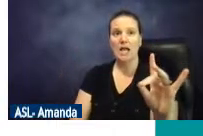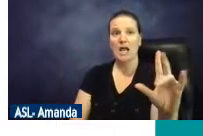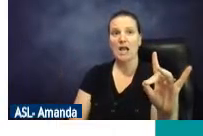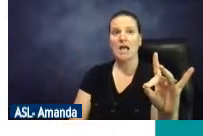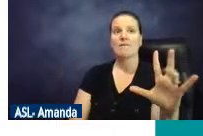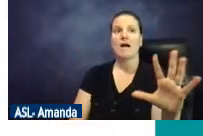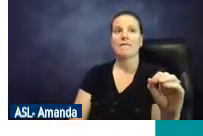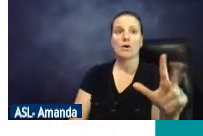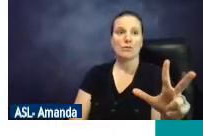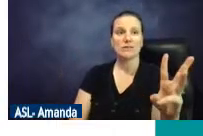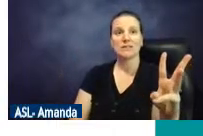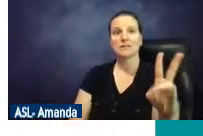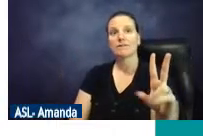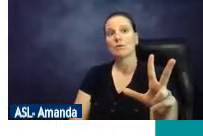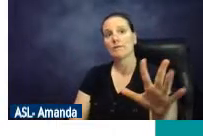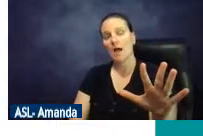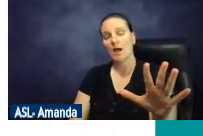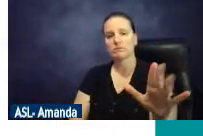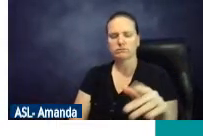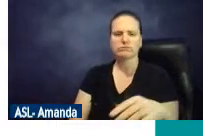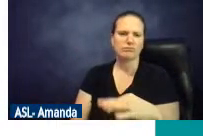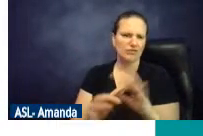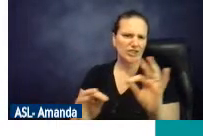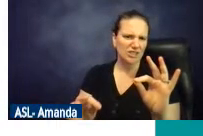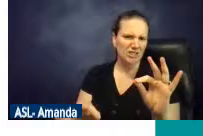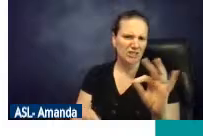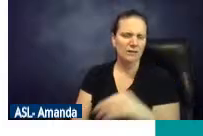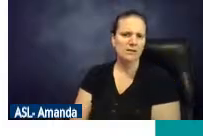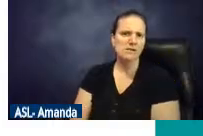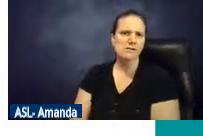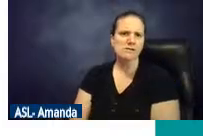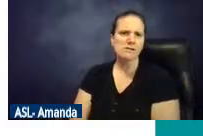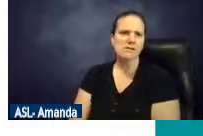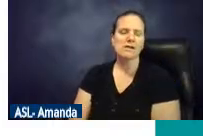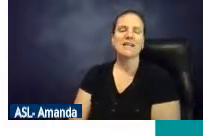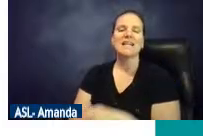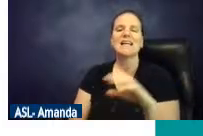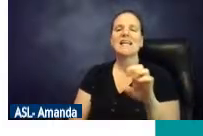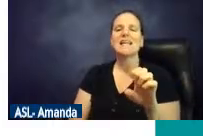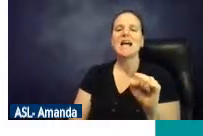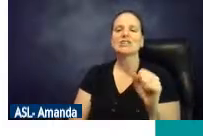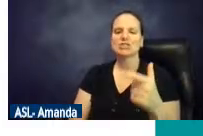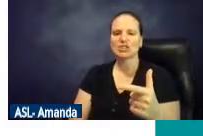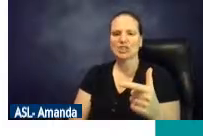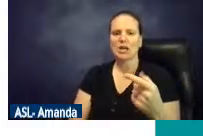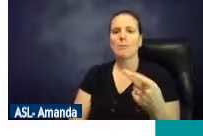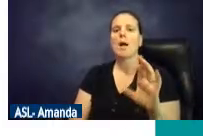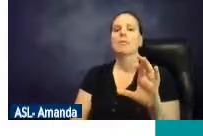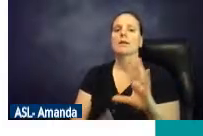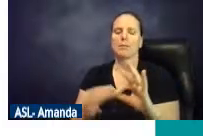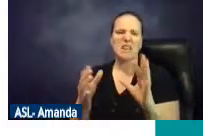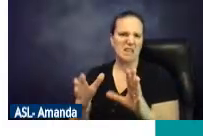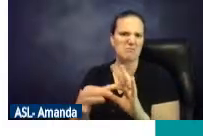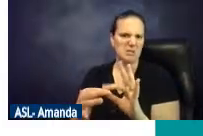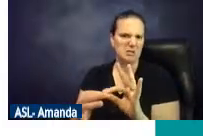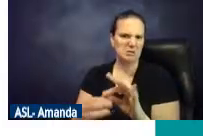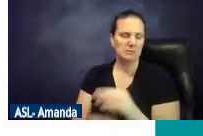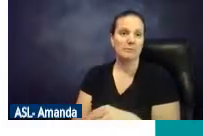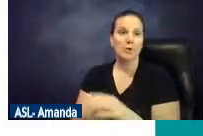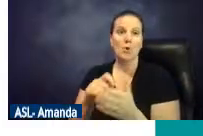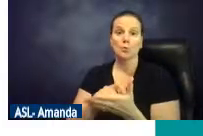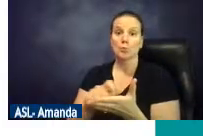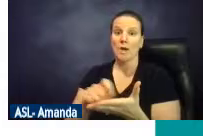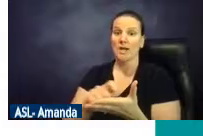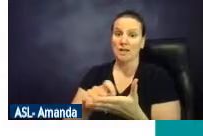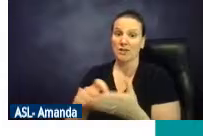888-503-6735 toll free and state ESG Public Comment in your message, and you can leave a message. All written comments must